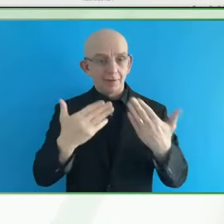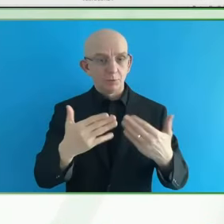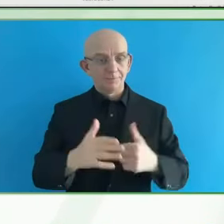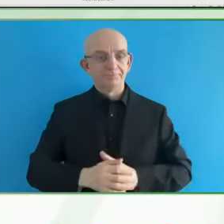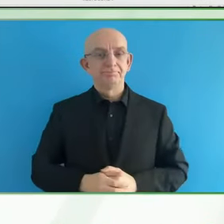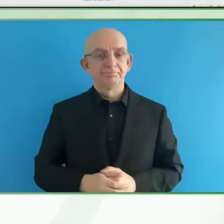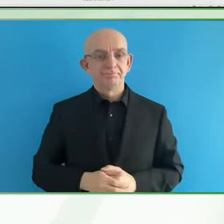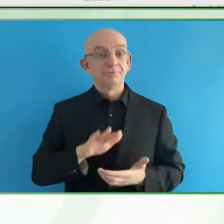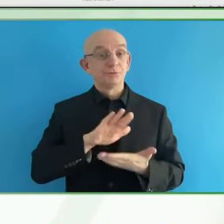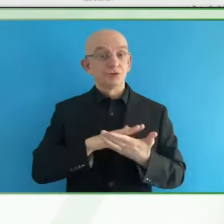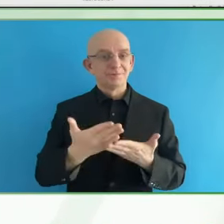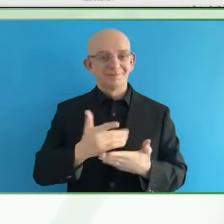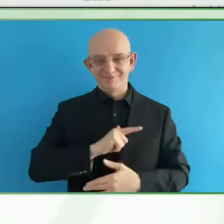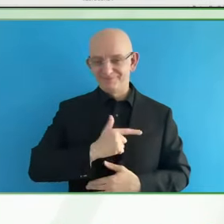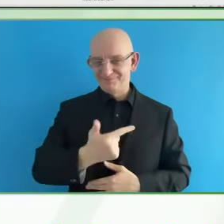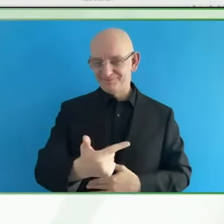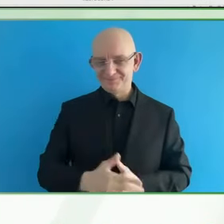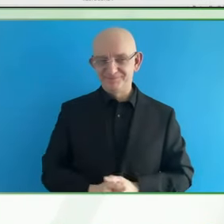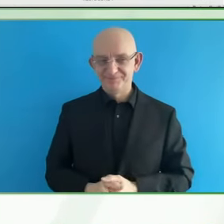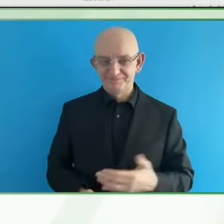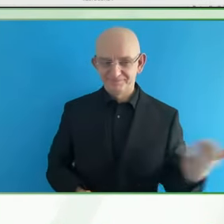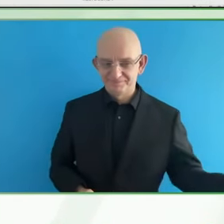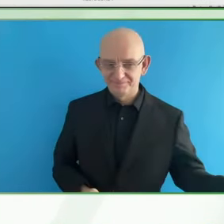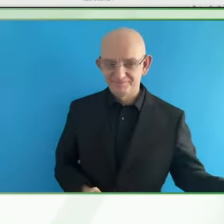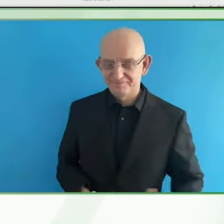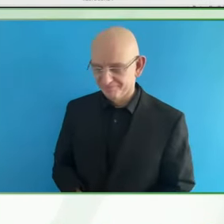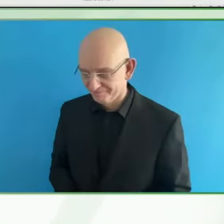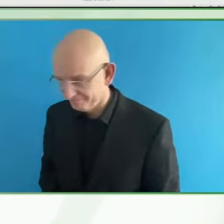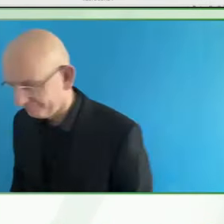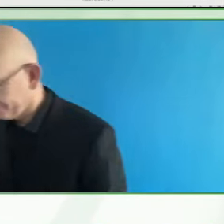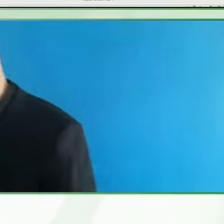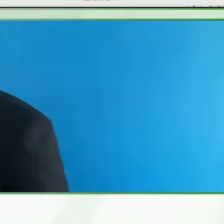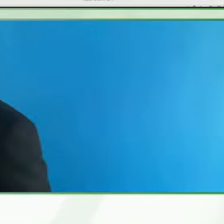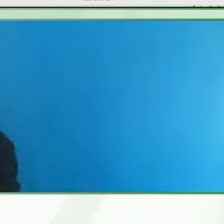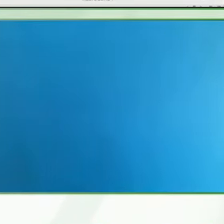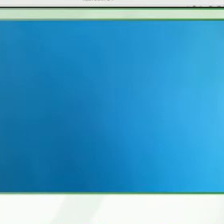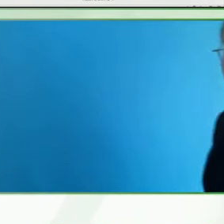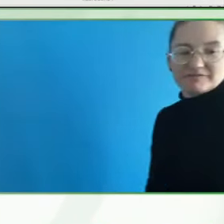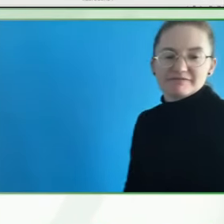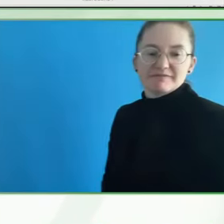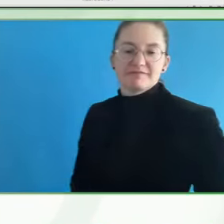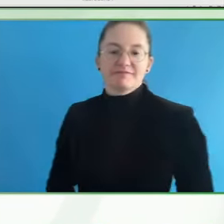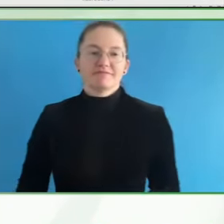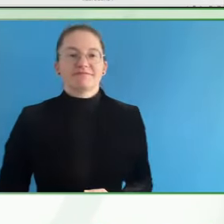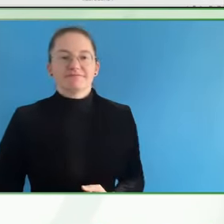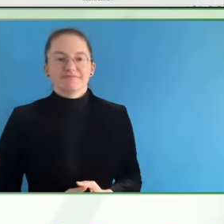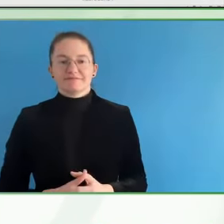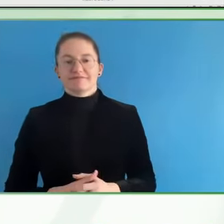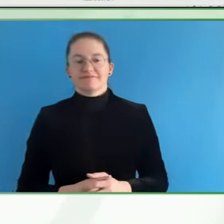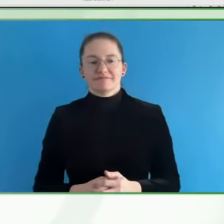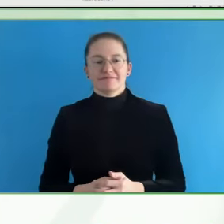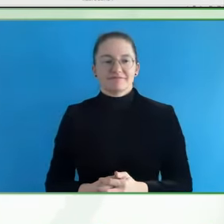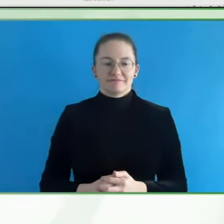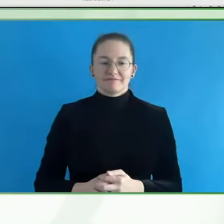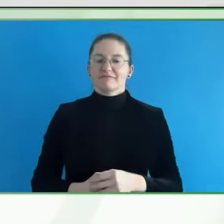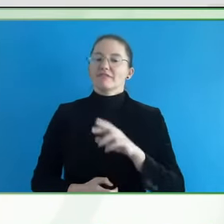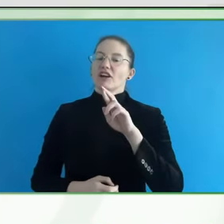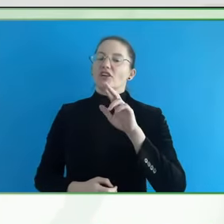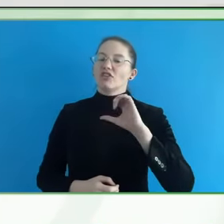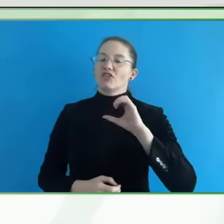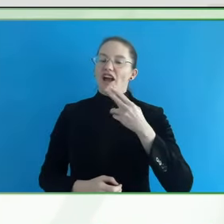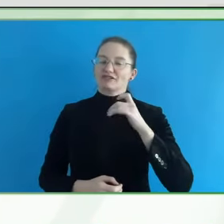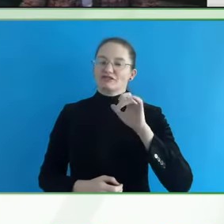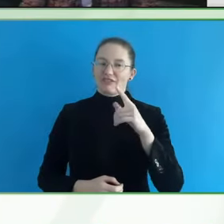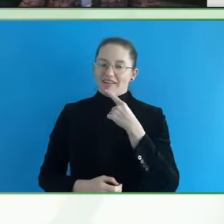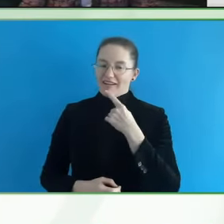Thank you, Clelia. So I shall ask the first question, and then Germain will ask the second one.